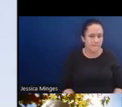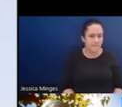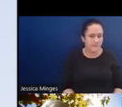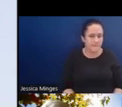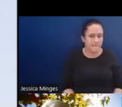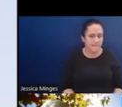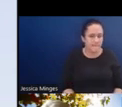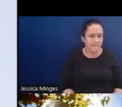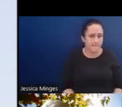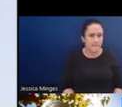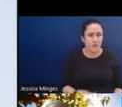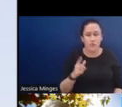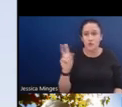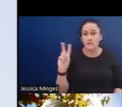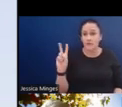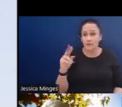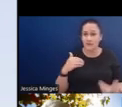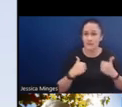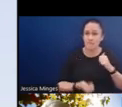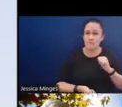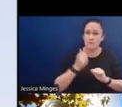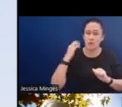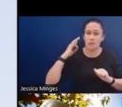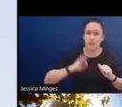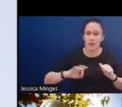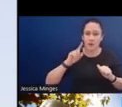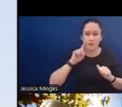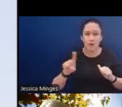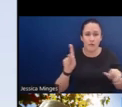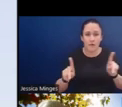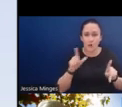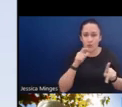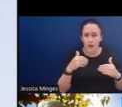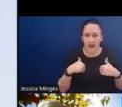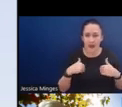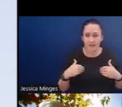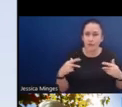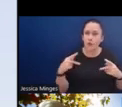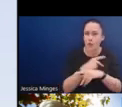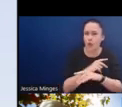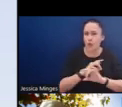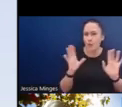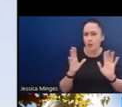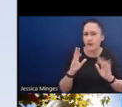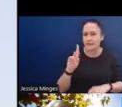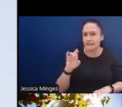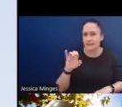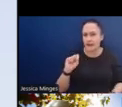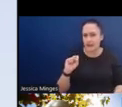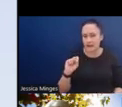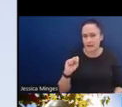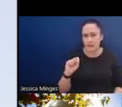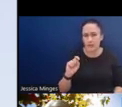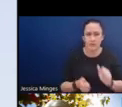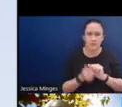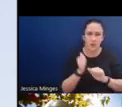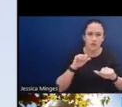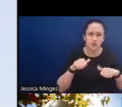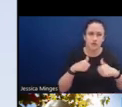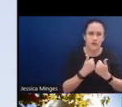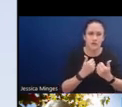prenatal vitamins have the most benefit for people who have the worst diets, basically, or have the most challenges with getting